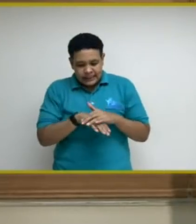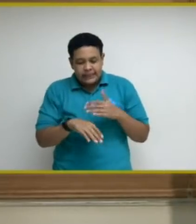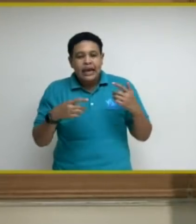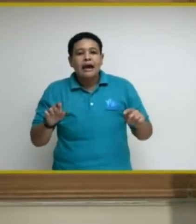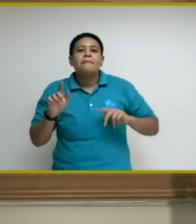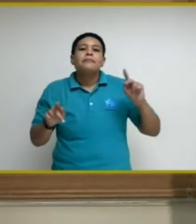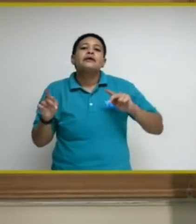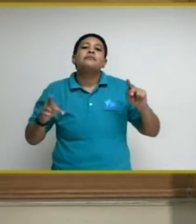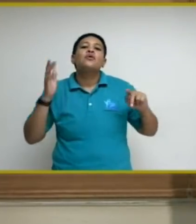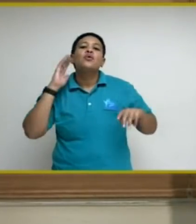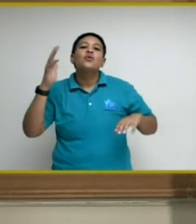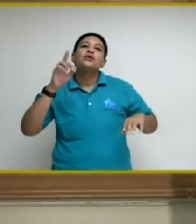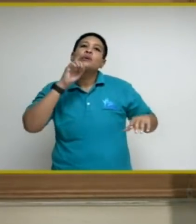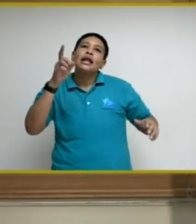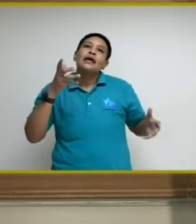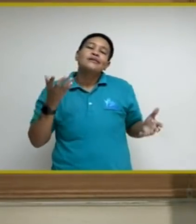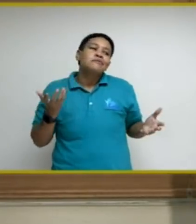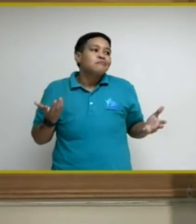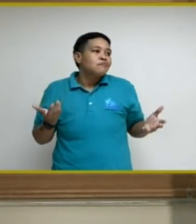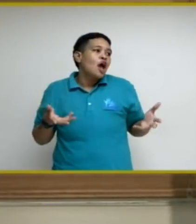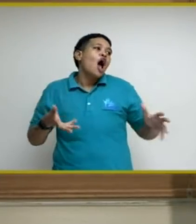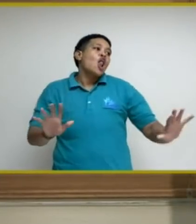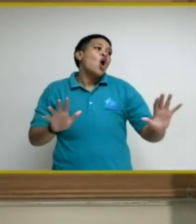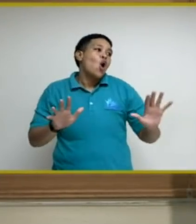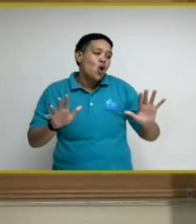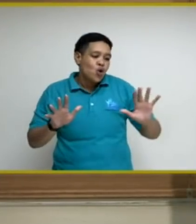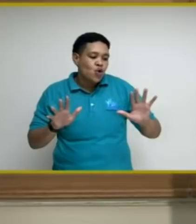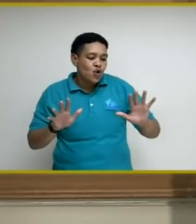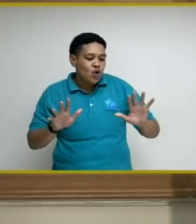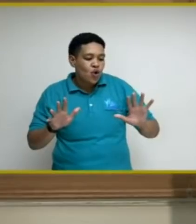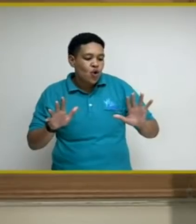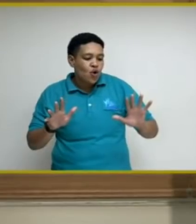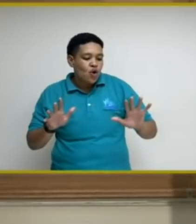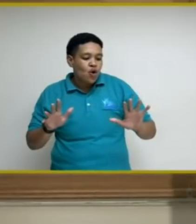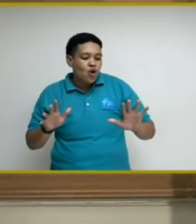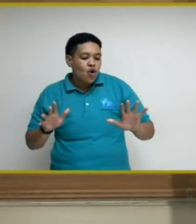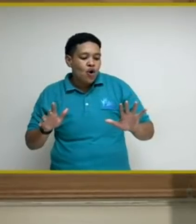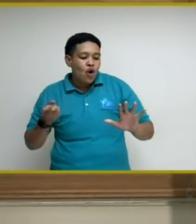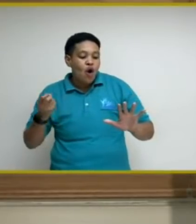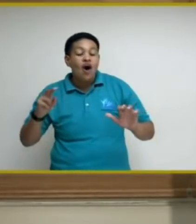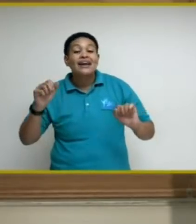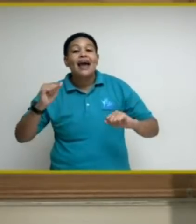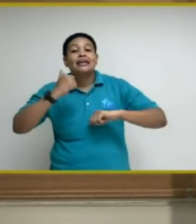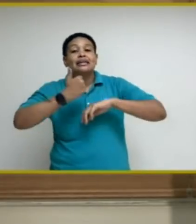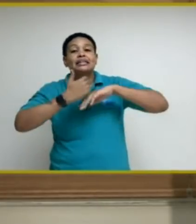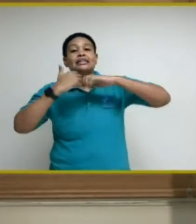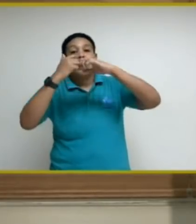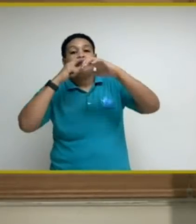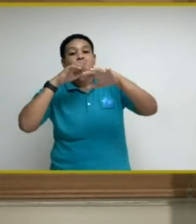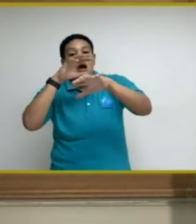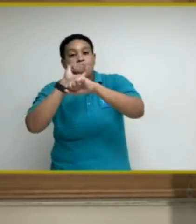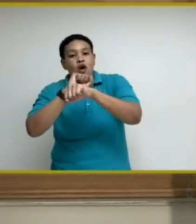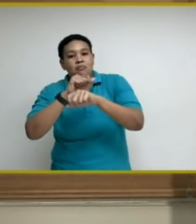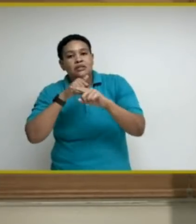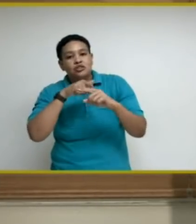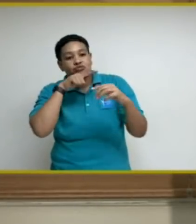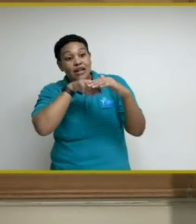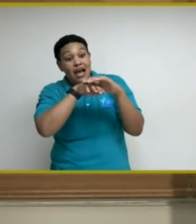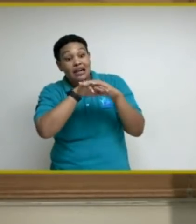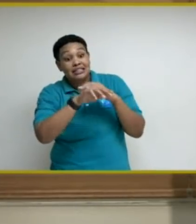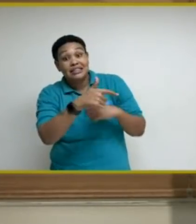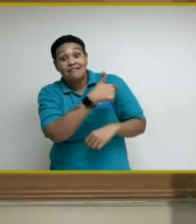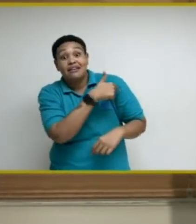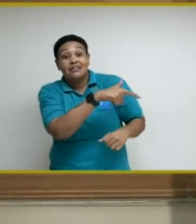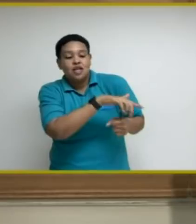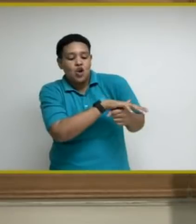persons would be allowed or can set appointments to access the vaccines at